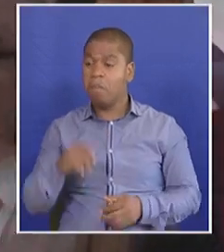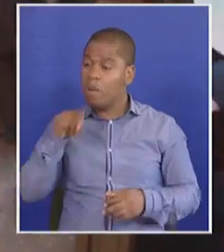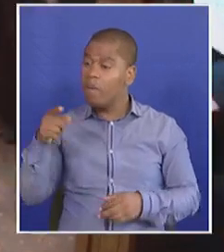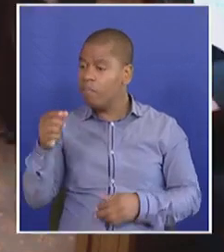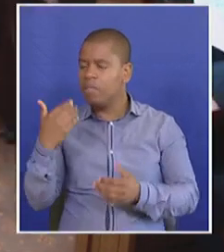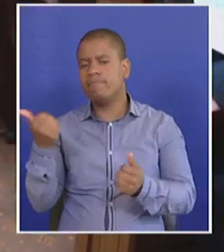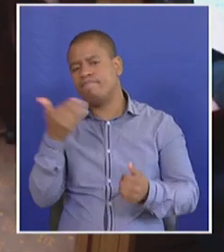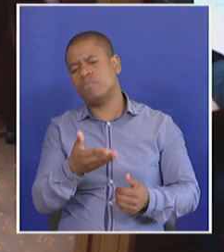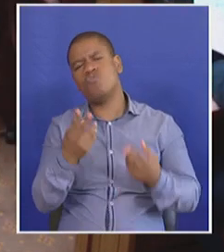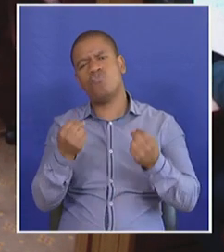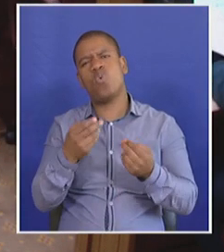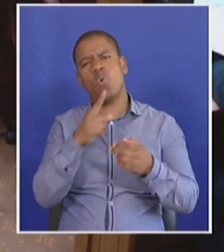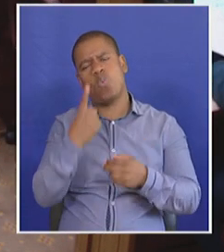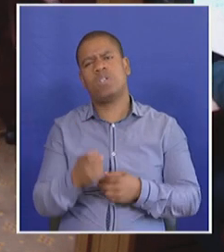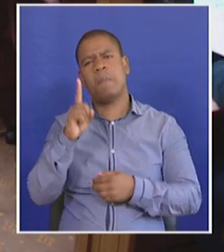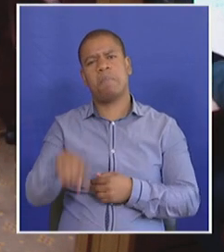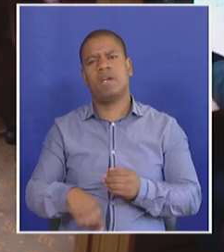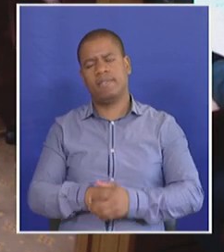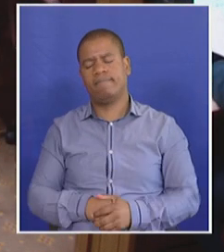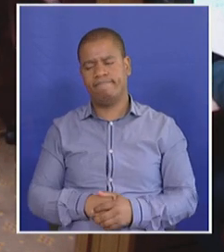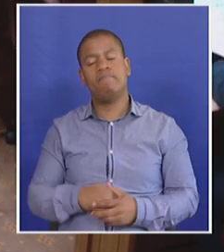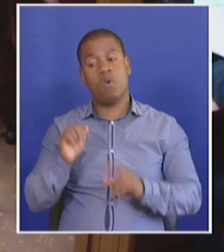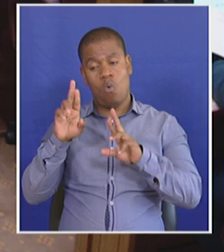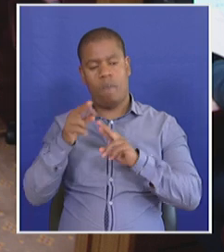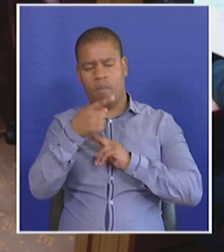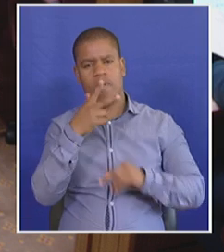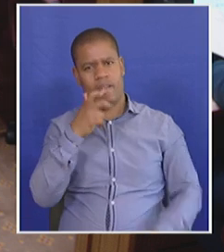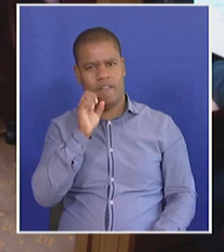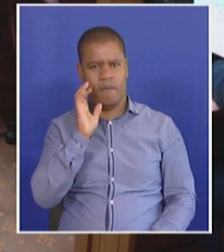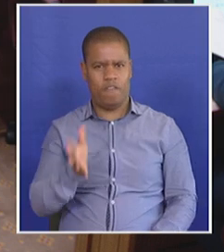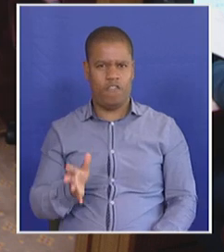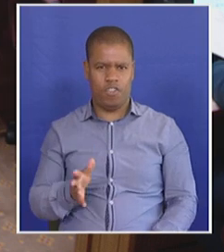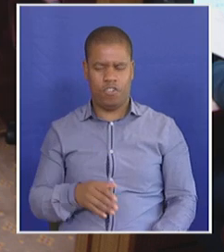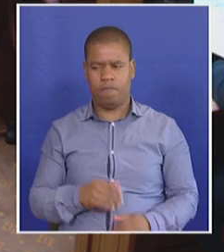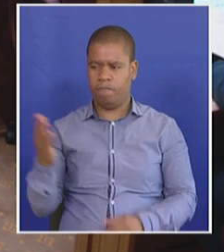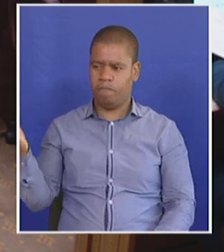Thank you, Honourable Minister. I hope she heard you. The Honourable Member, Fama.